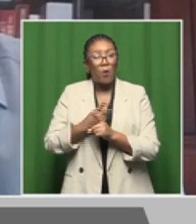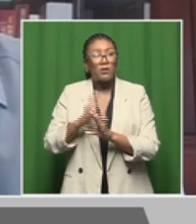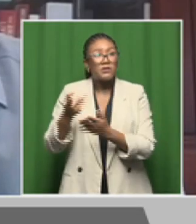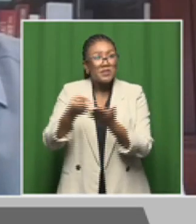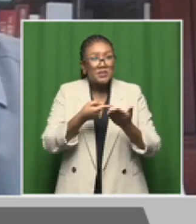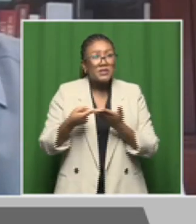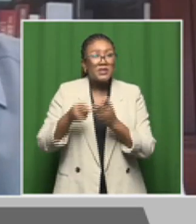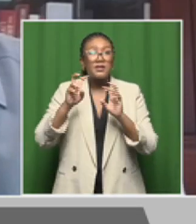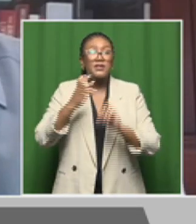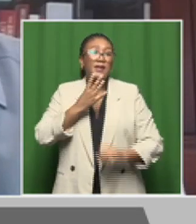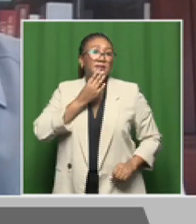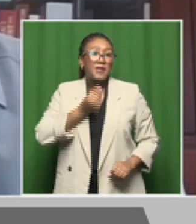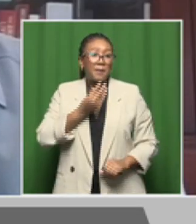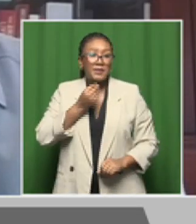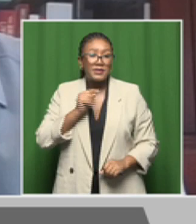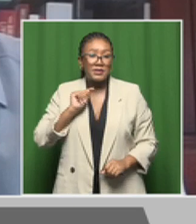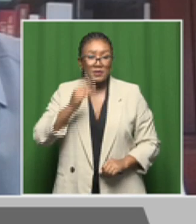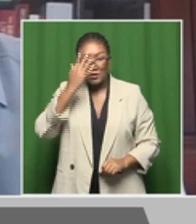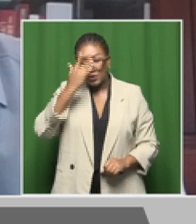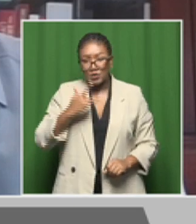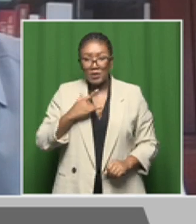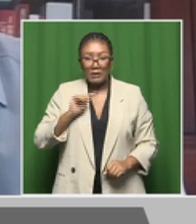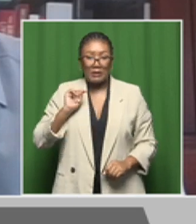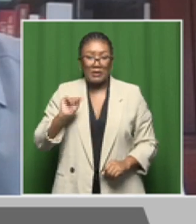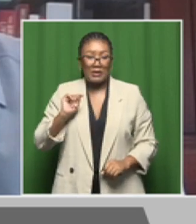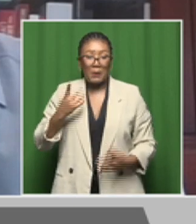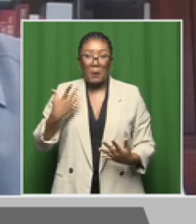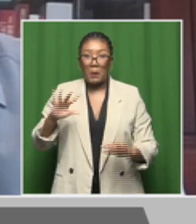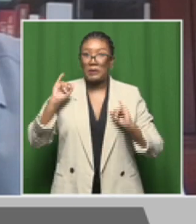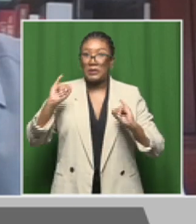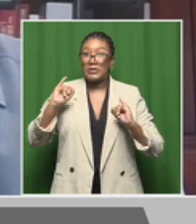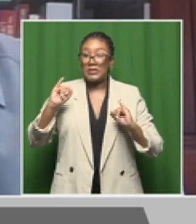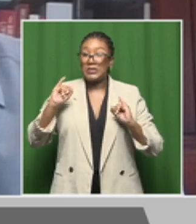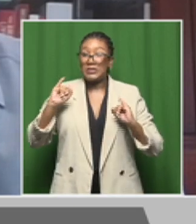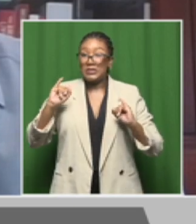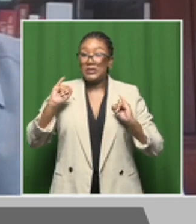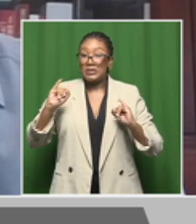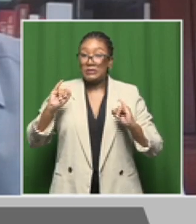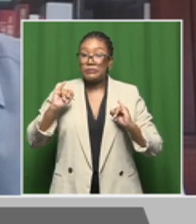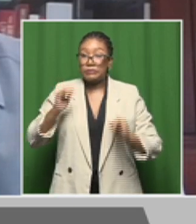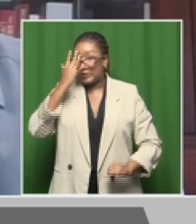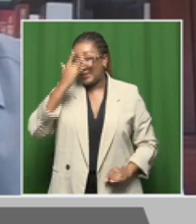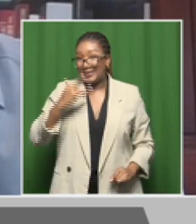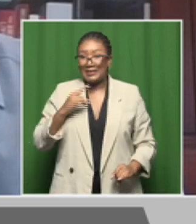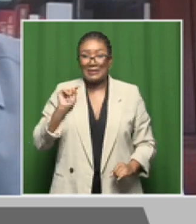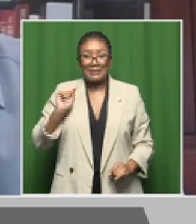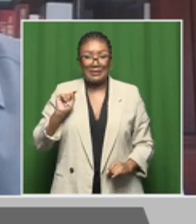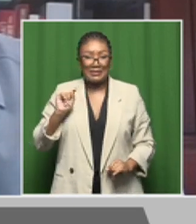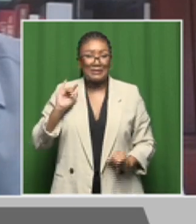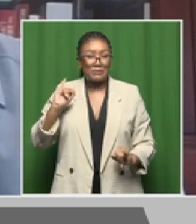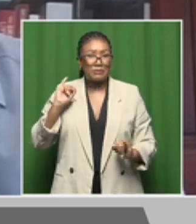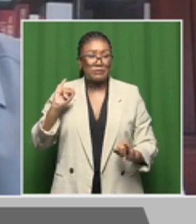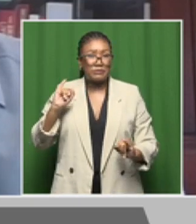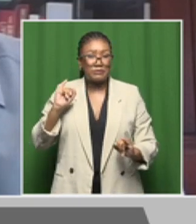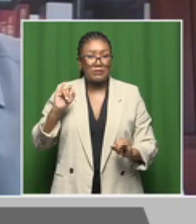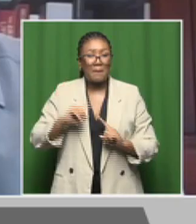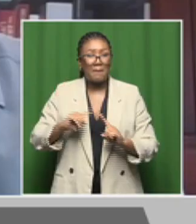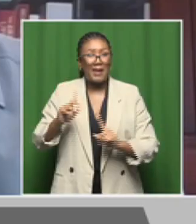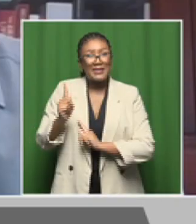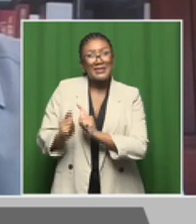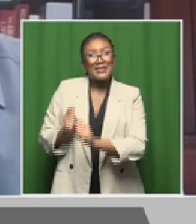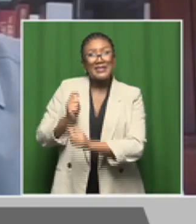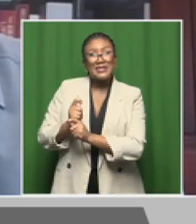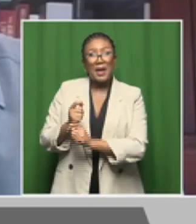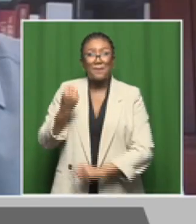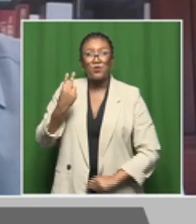as, the very serious disease that it is. But let's get to type 2 diabetes